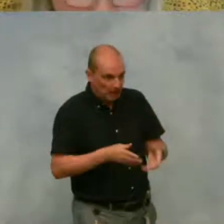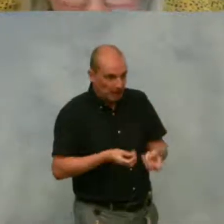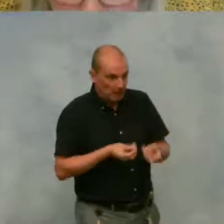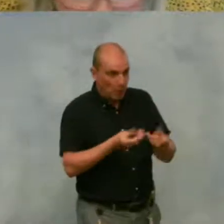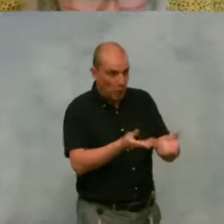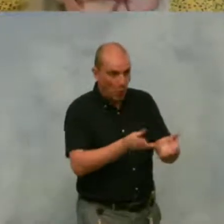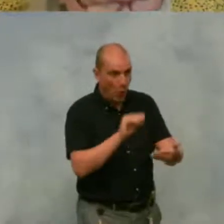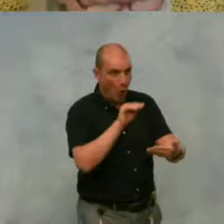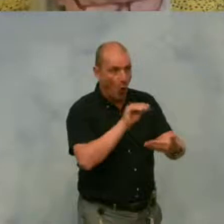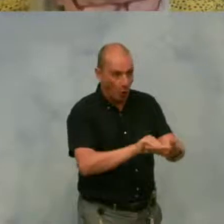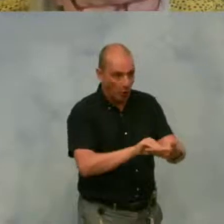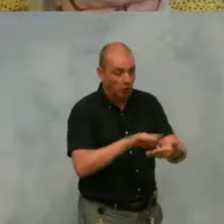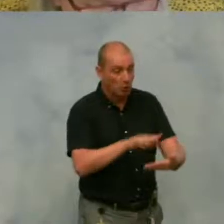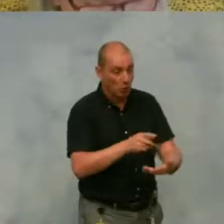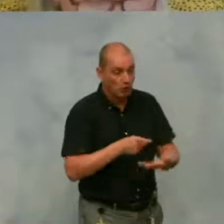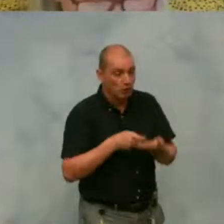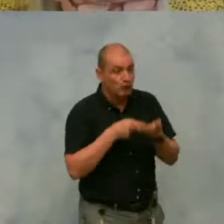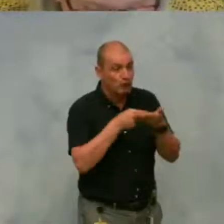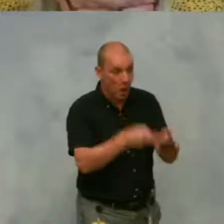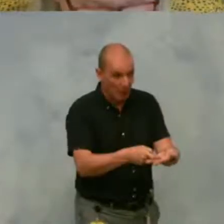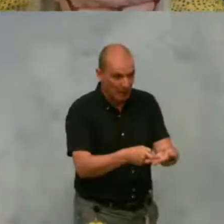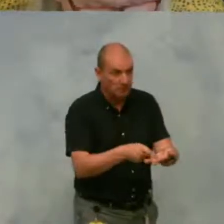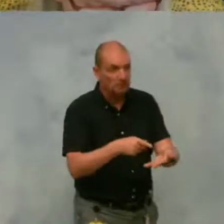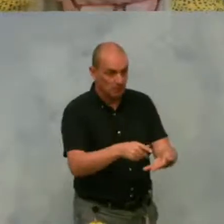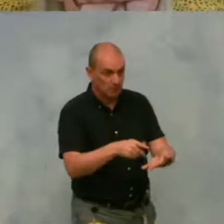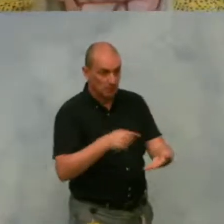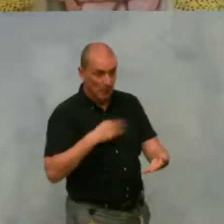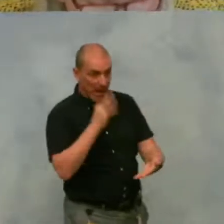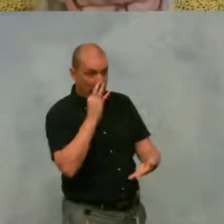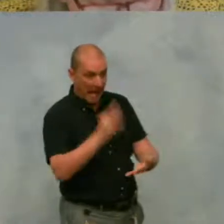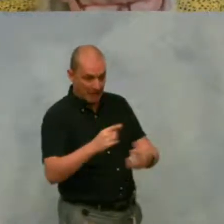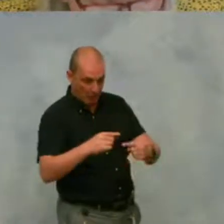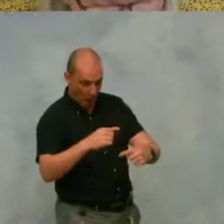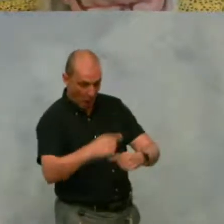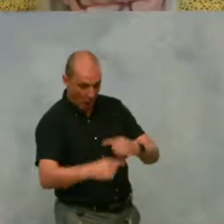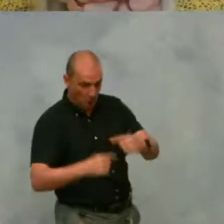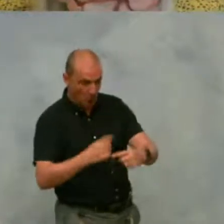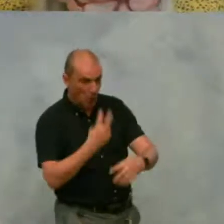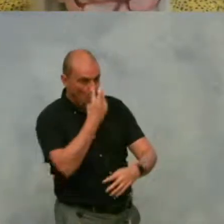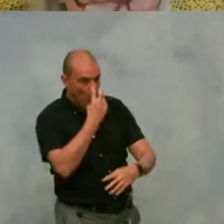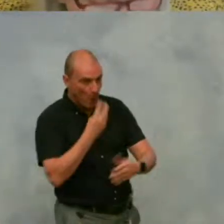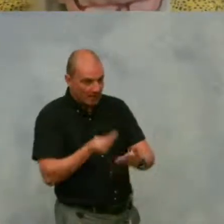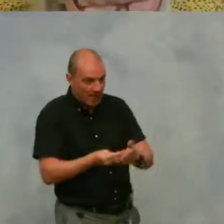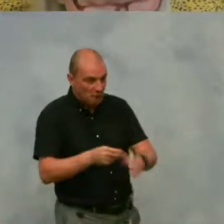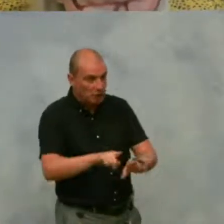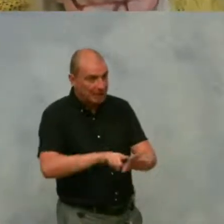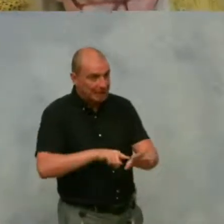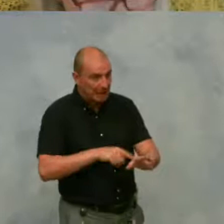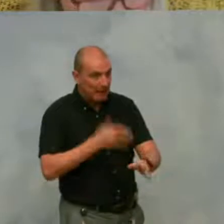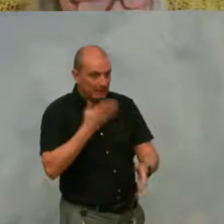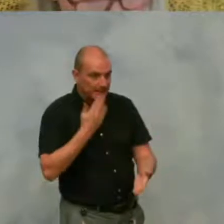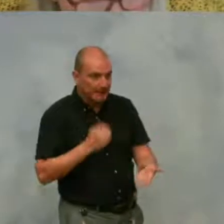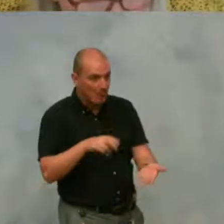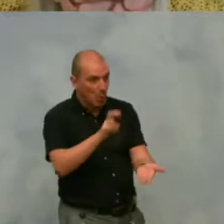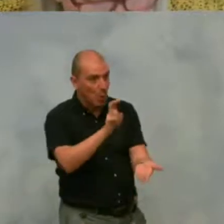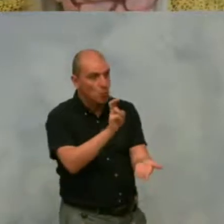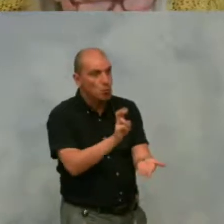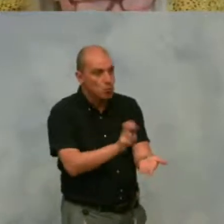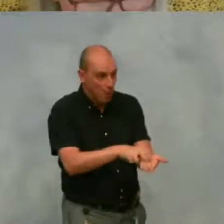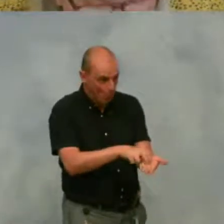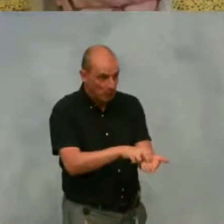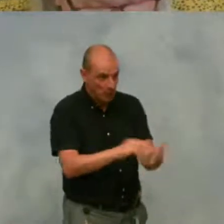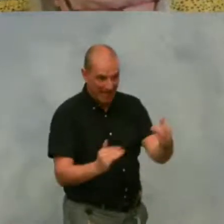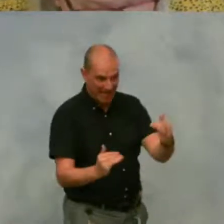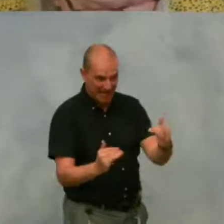of the recommendations of the report, we're asking that the outturn position for the old financial year is noted and that the break-even